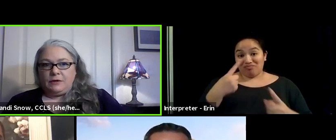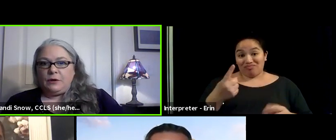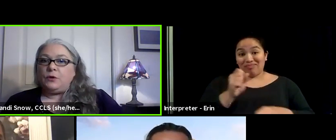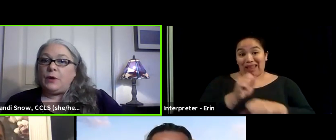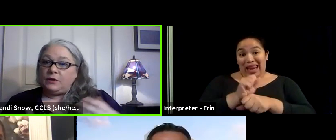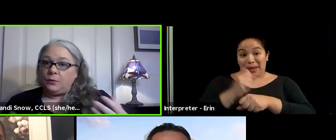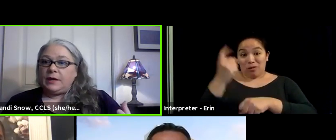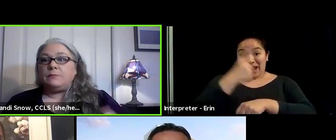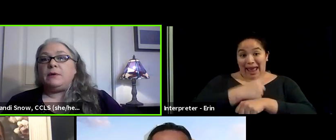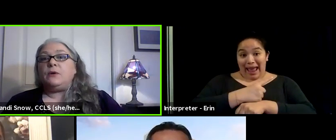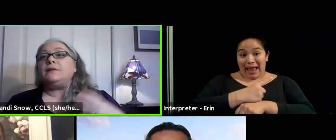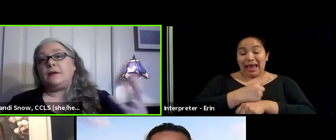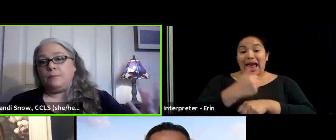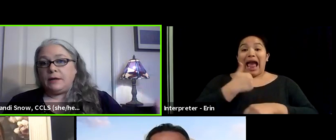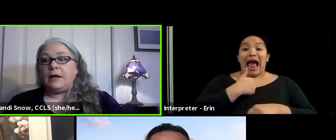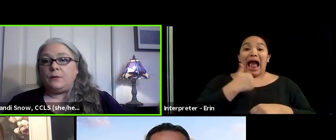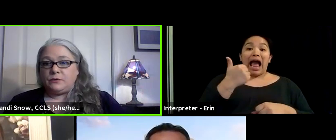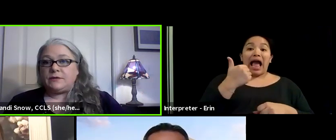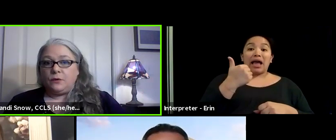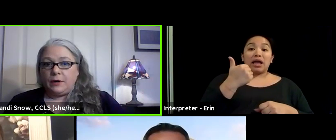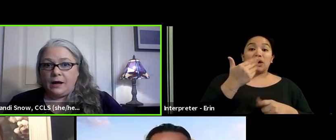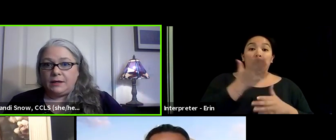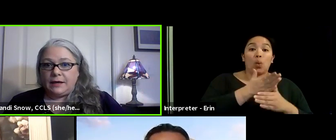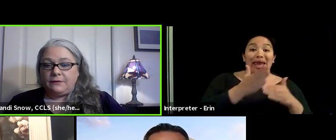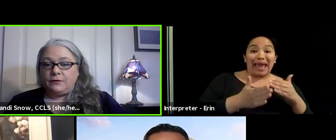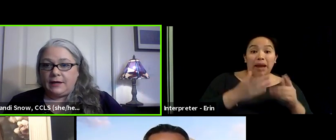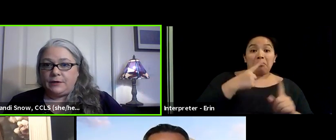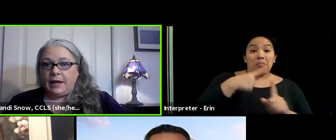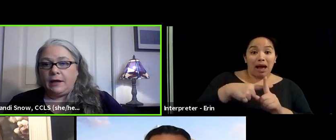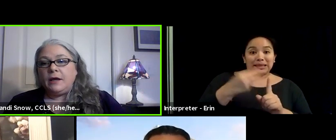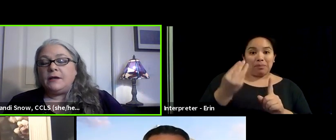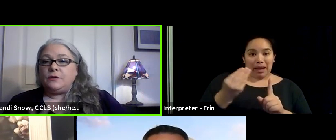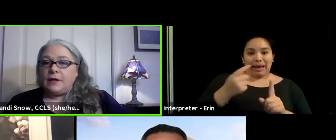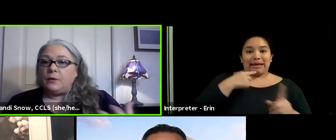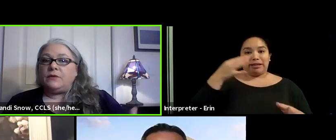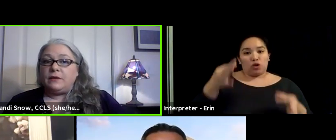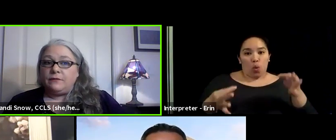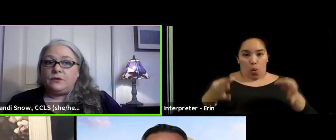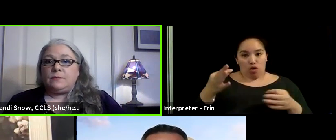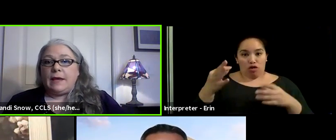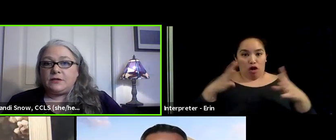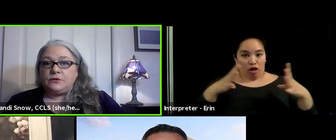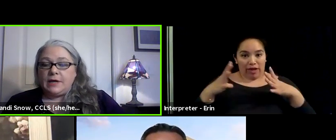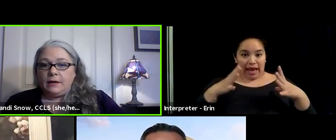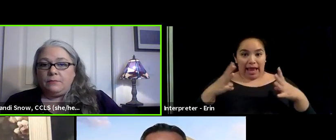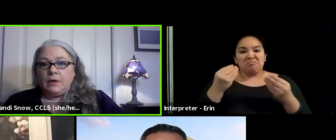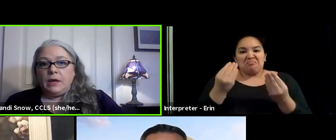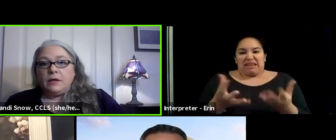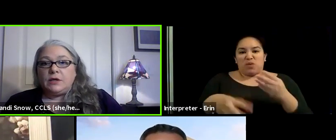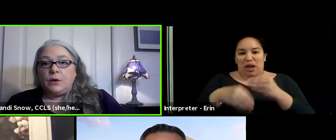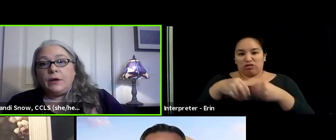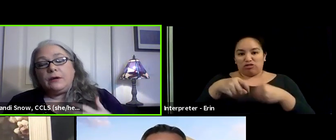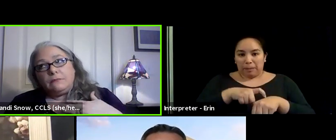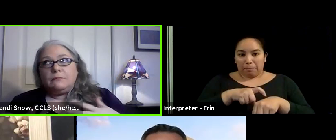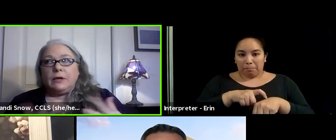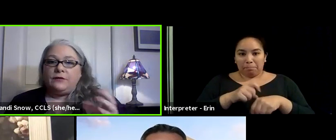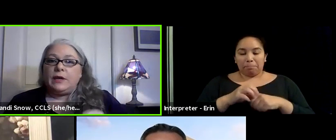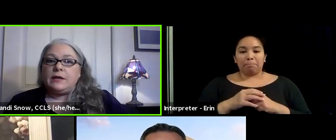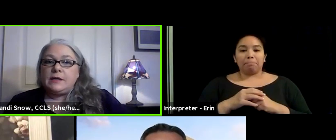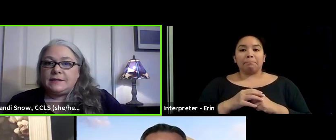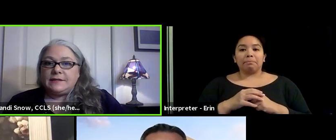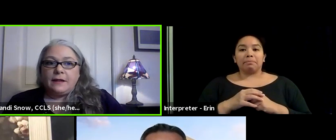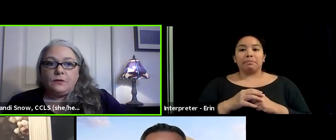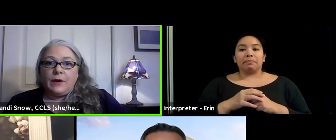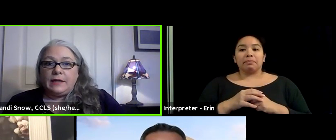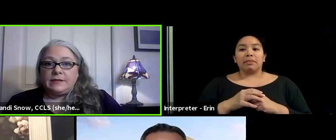Day, you had the weekend, but you also had Monday, which was a court holiday for Labor Day. So that would have given you some extra time. So if you